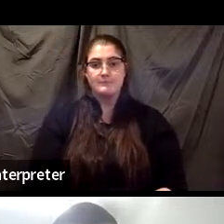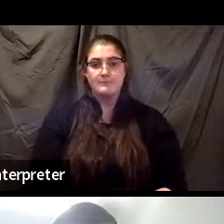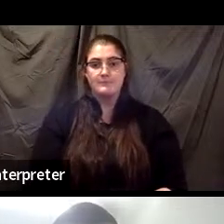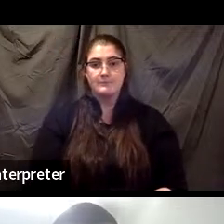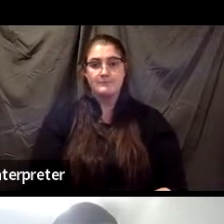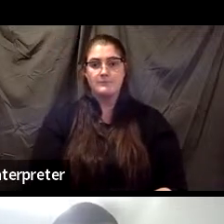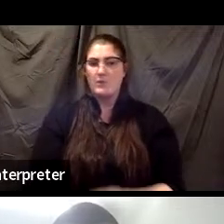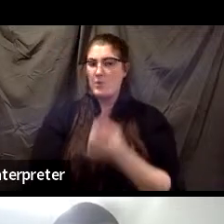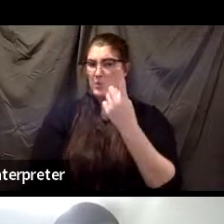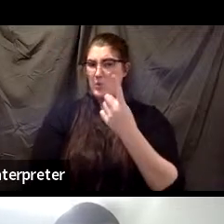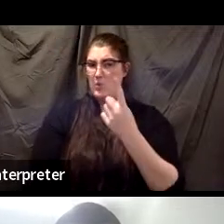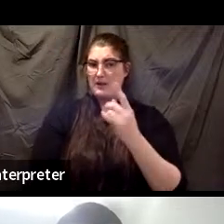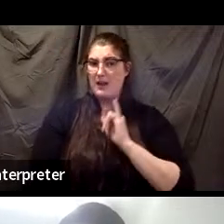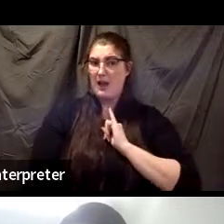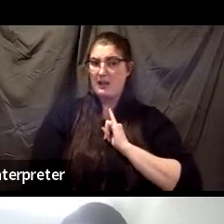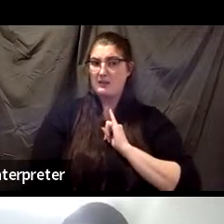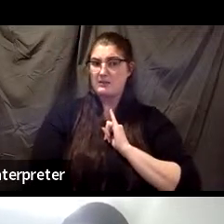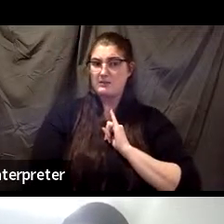Was that one aye?